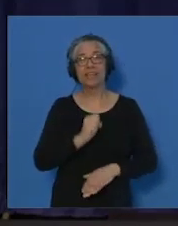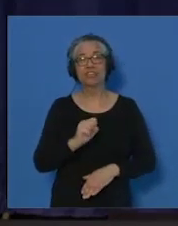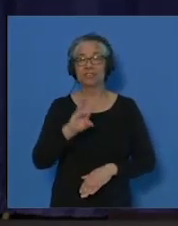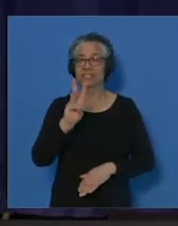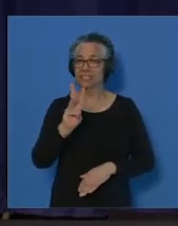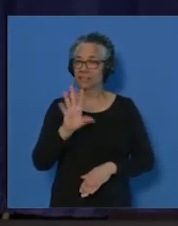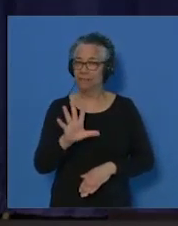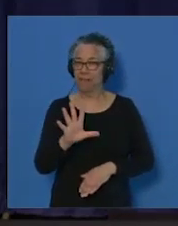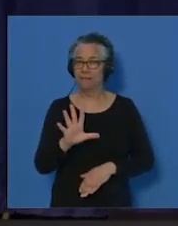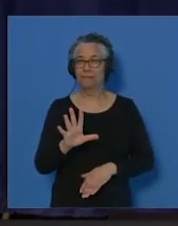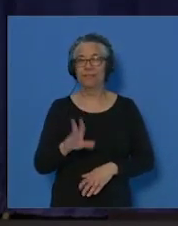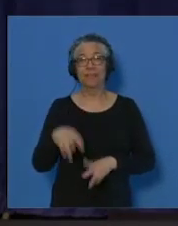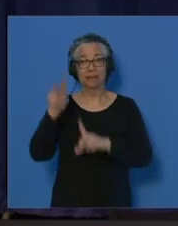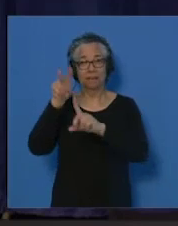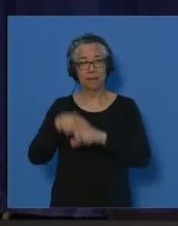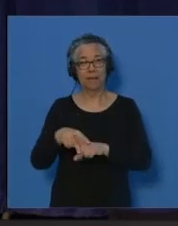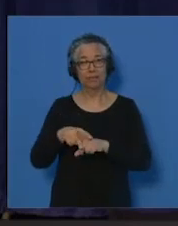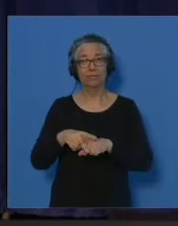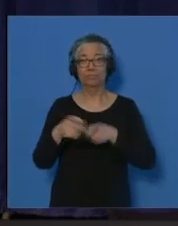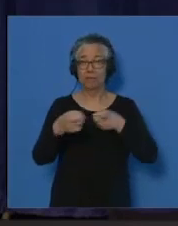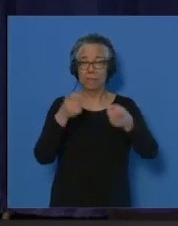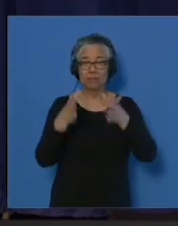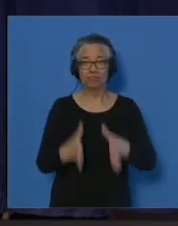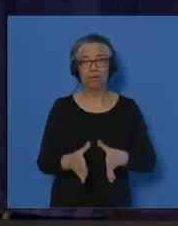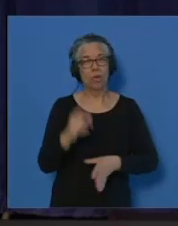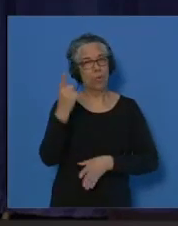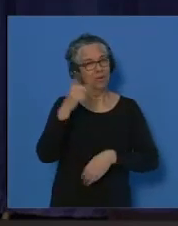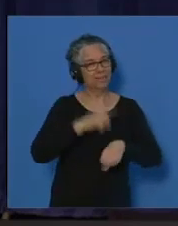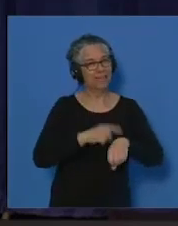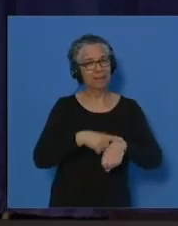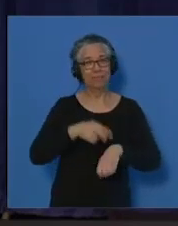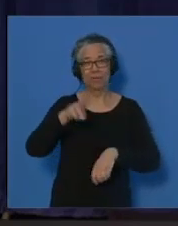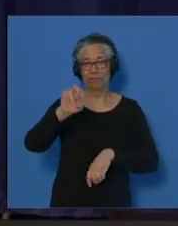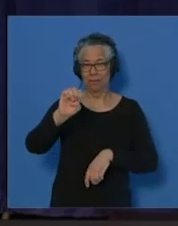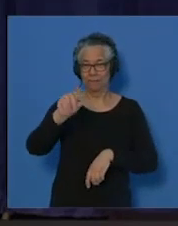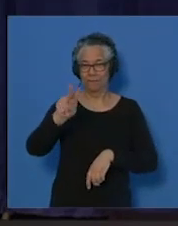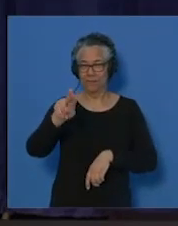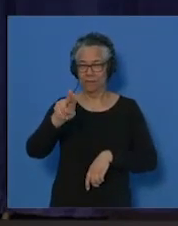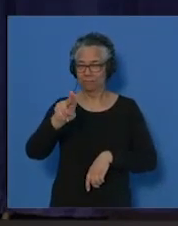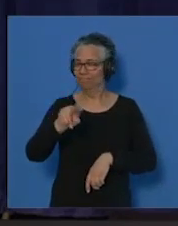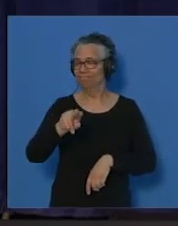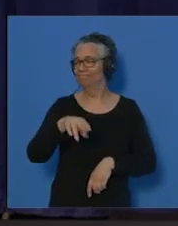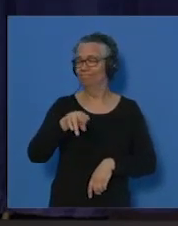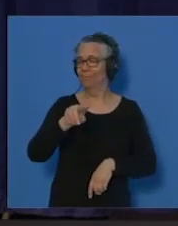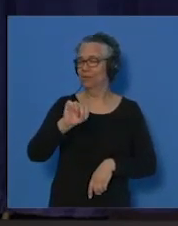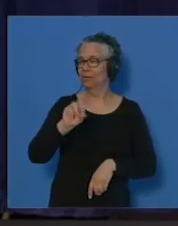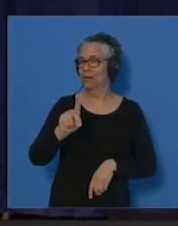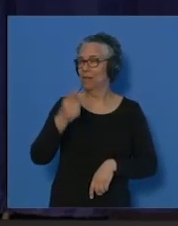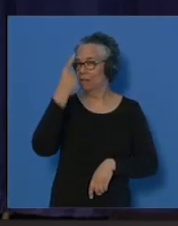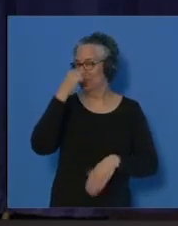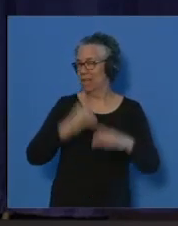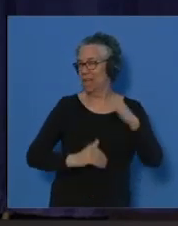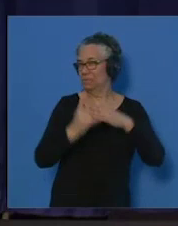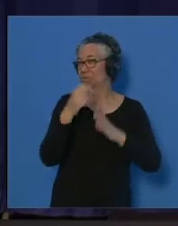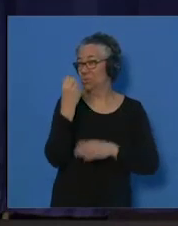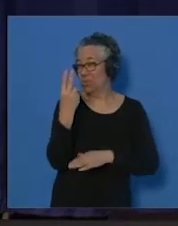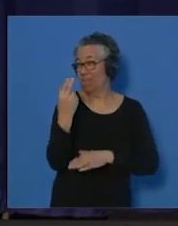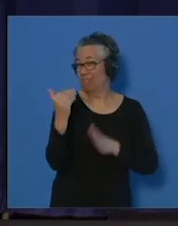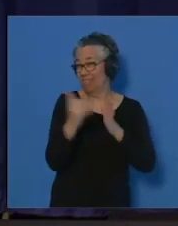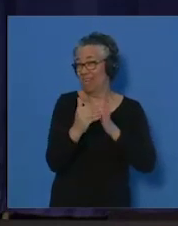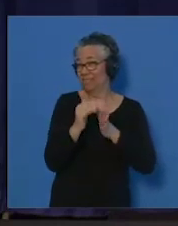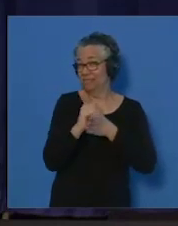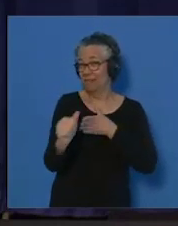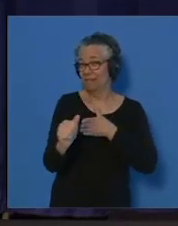to apply to their administrator for a one-time refund of up to $12,000. If their application is